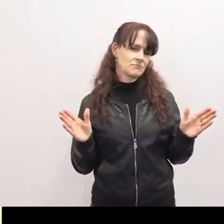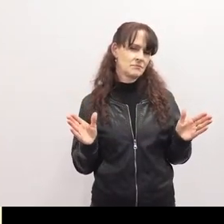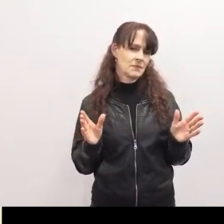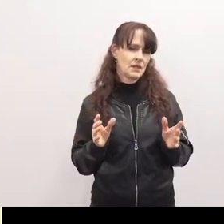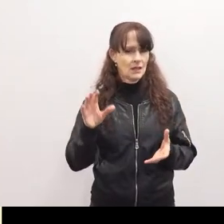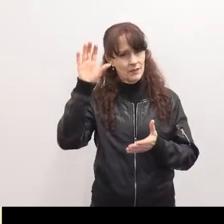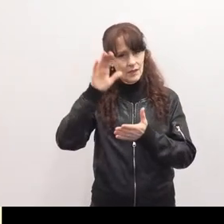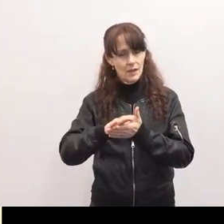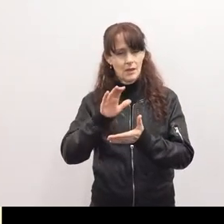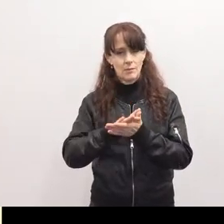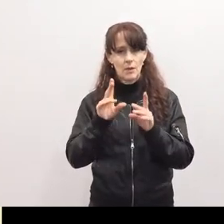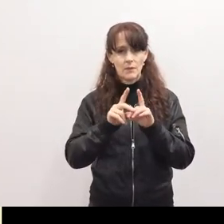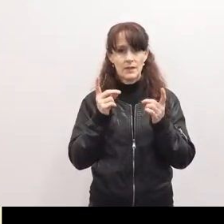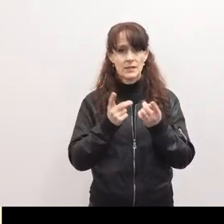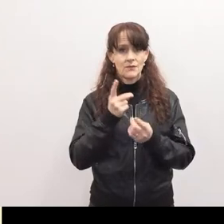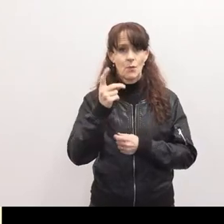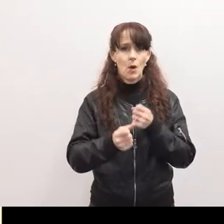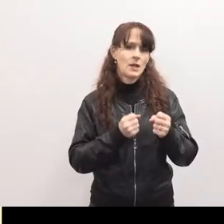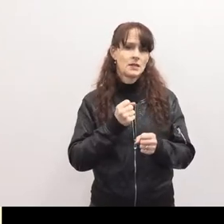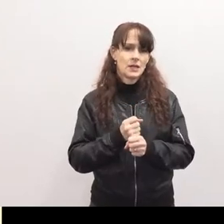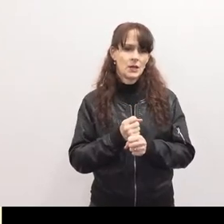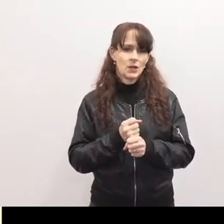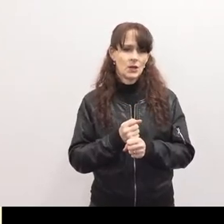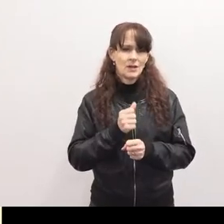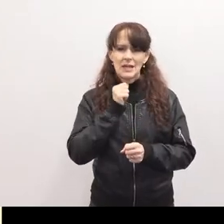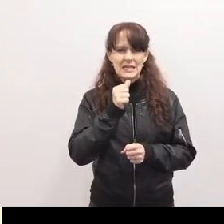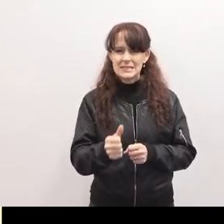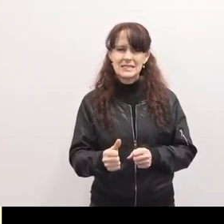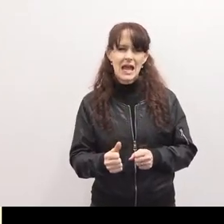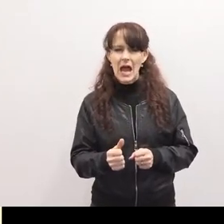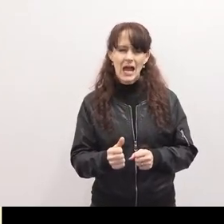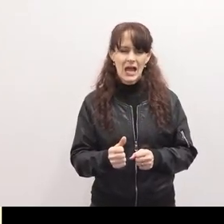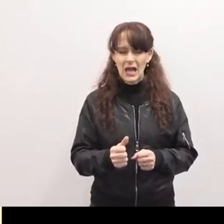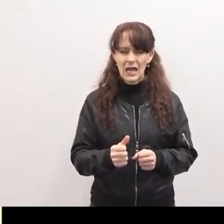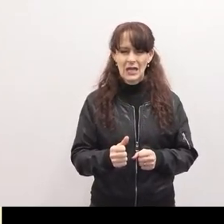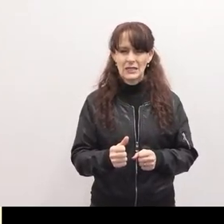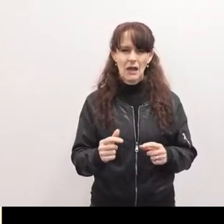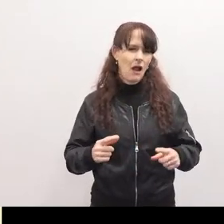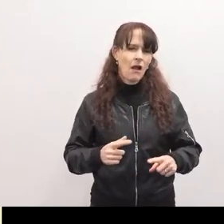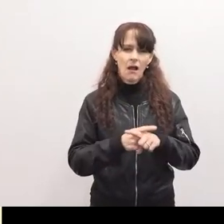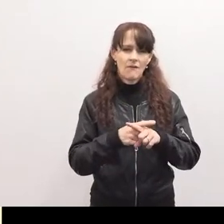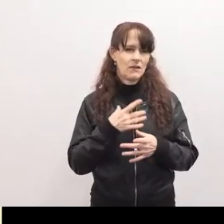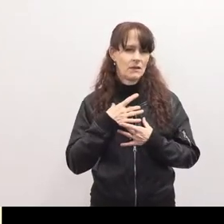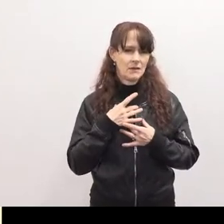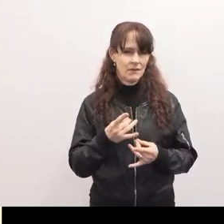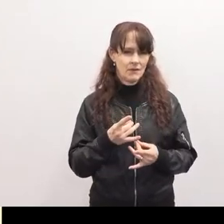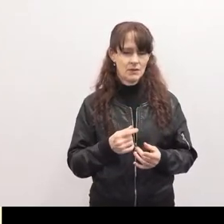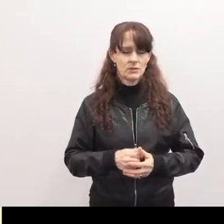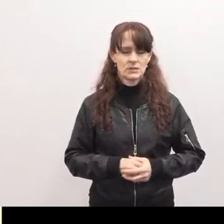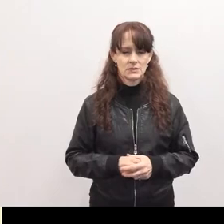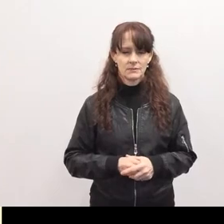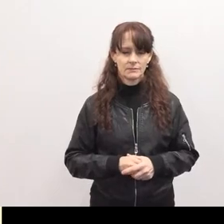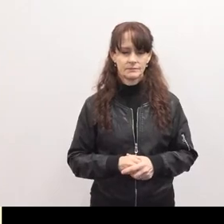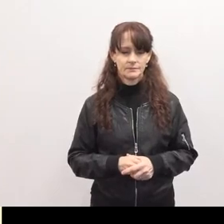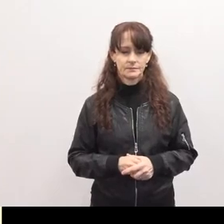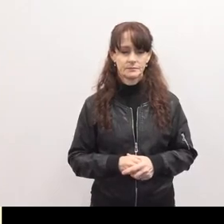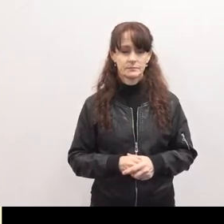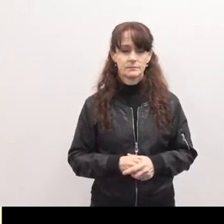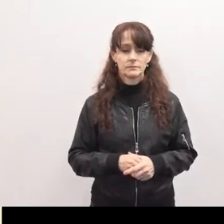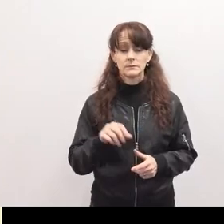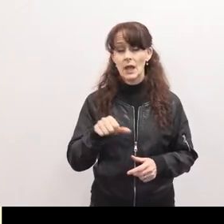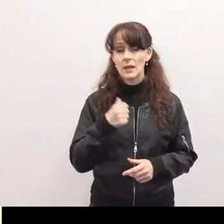has been with the district for at least 1 year, it's considered not to be a conflict of interest. Another one would be